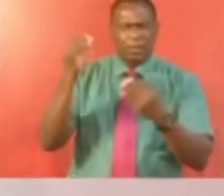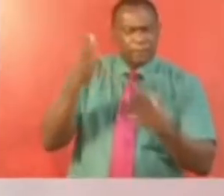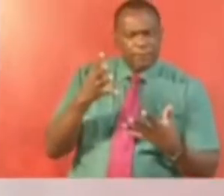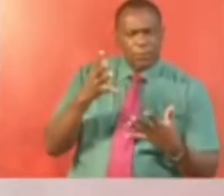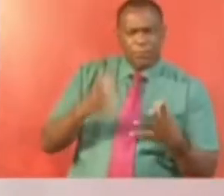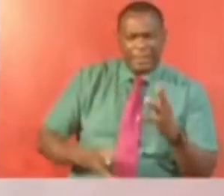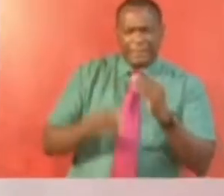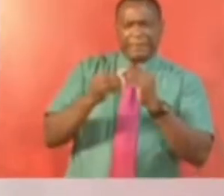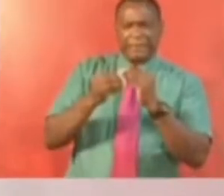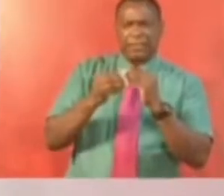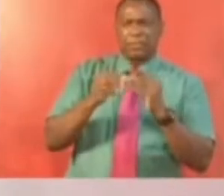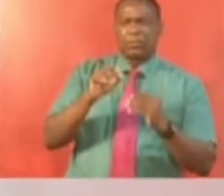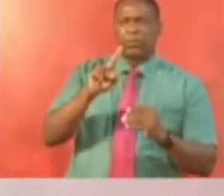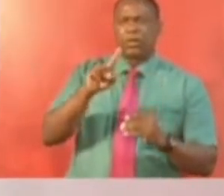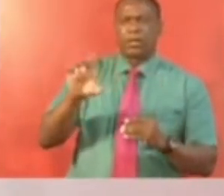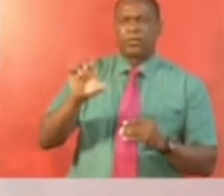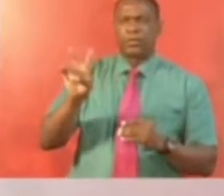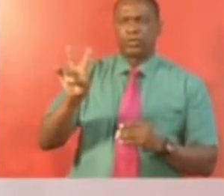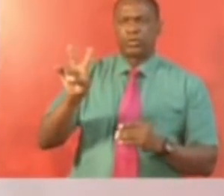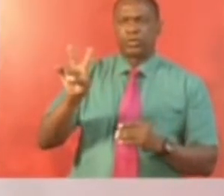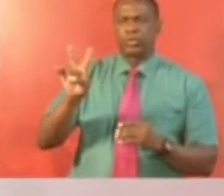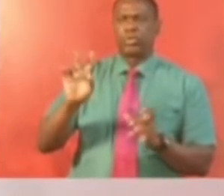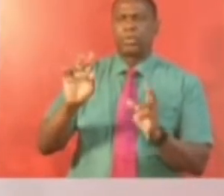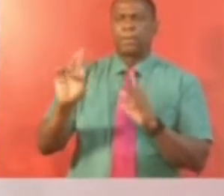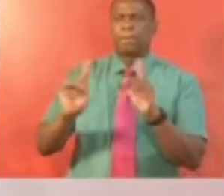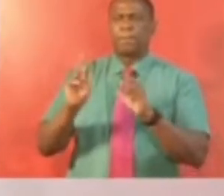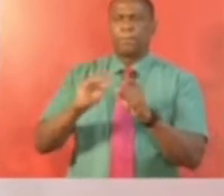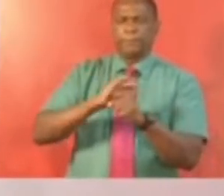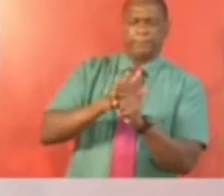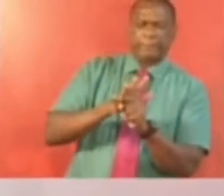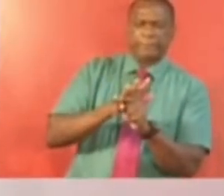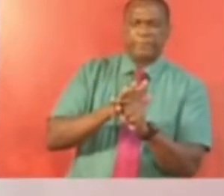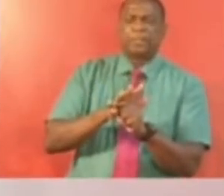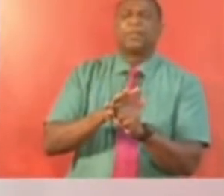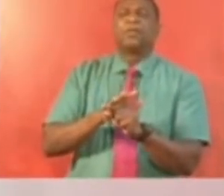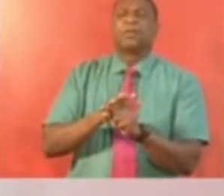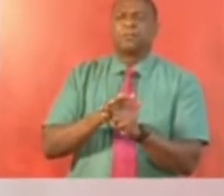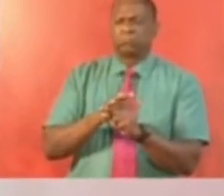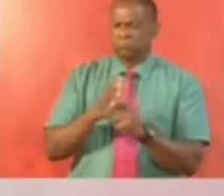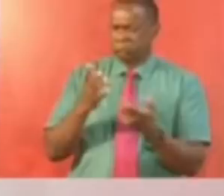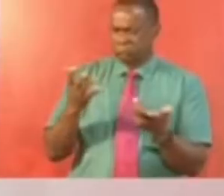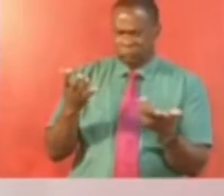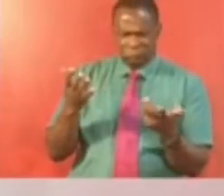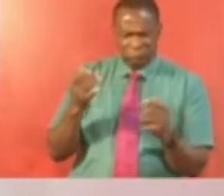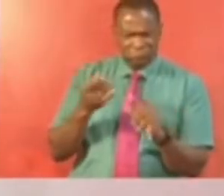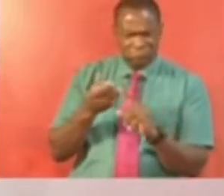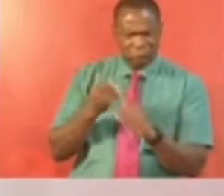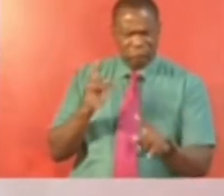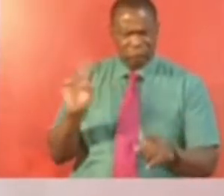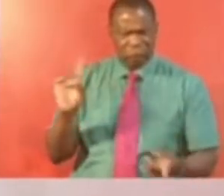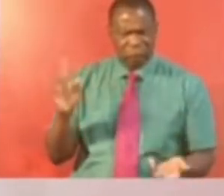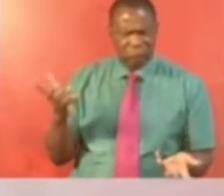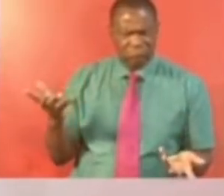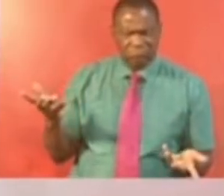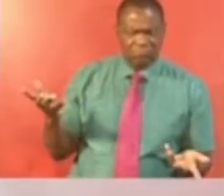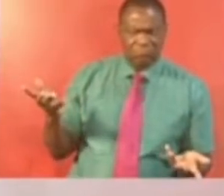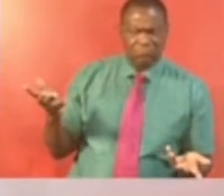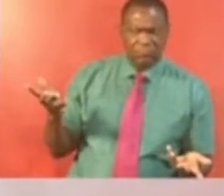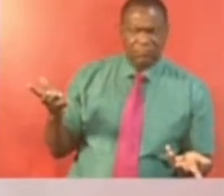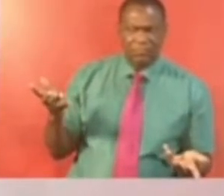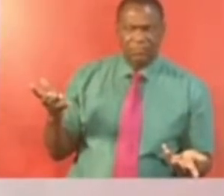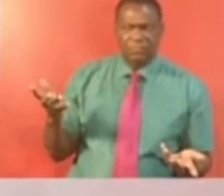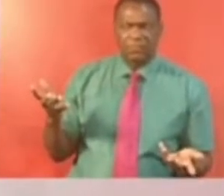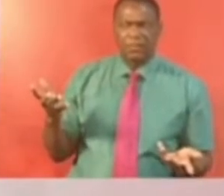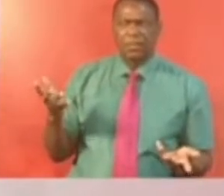with 33 already housed at a quarantine facility. Could you explain where those 33 persons came from? And is there any reason why we stopped